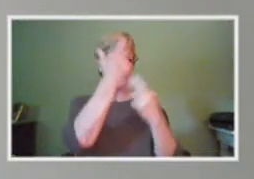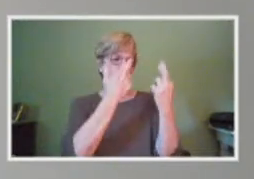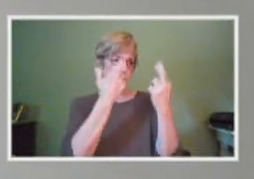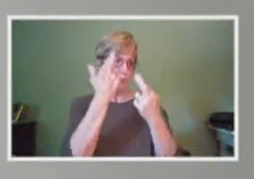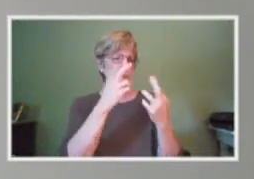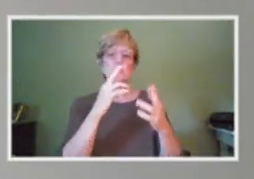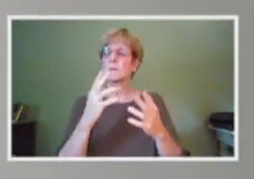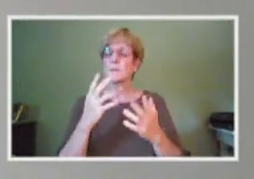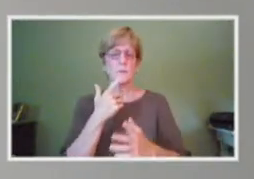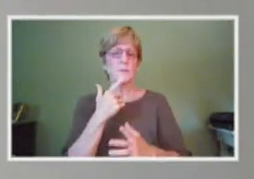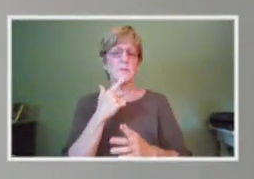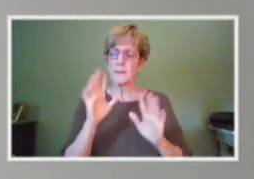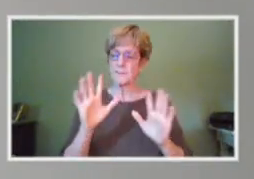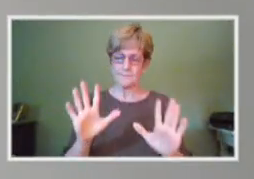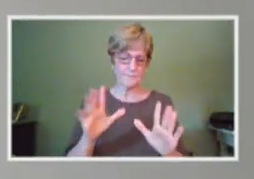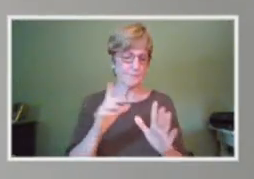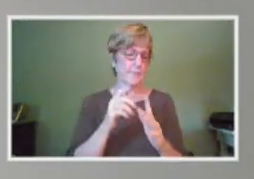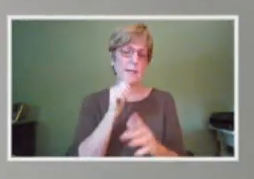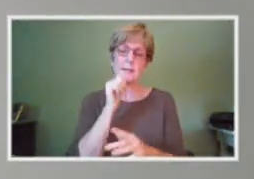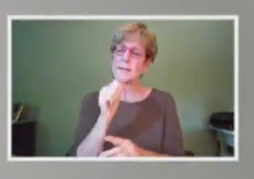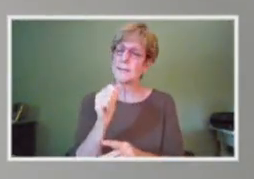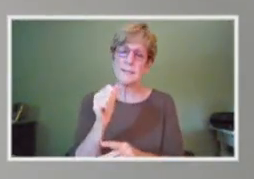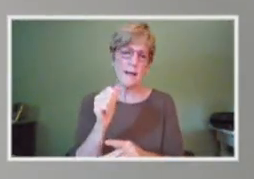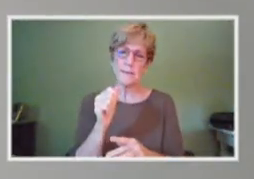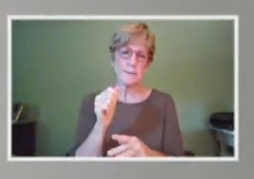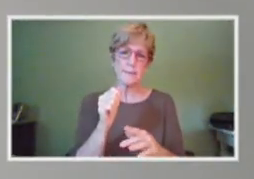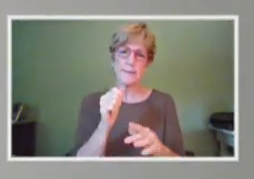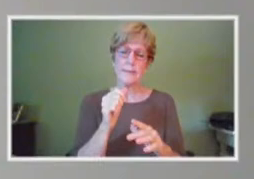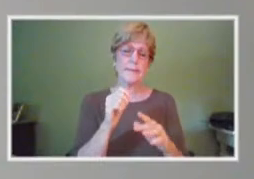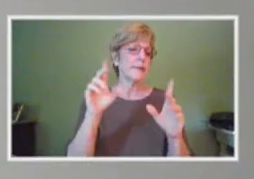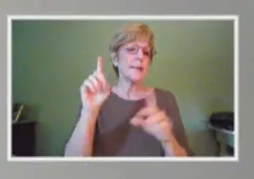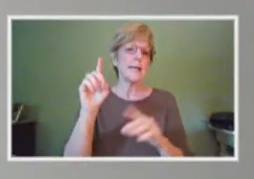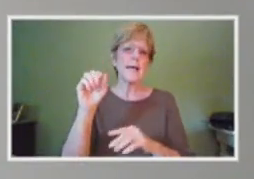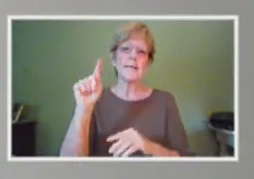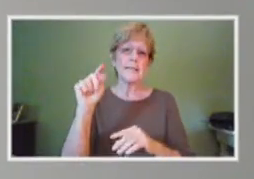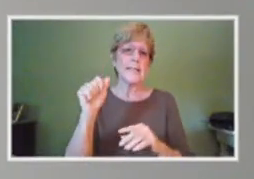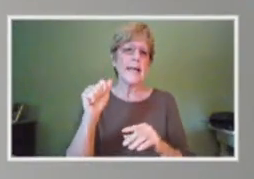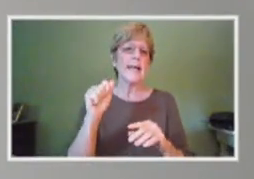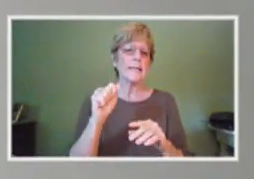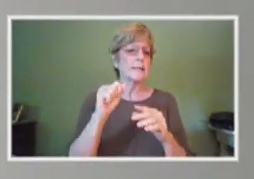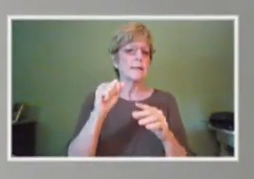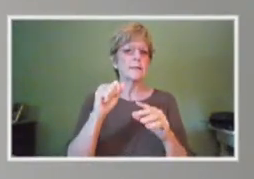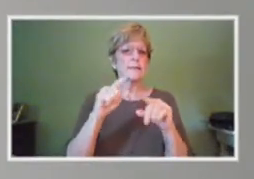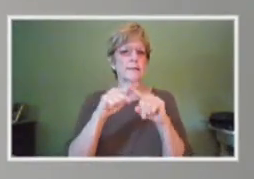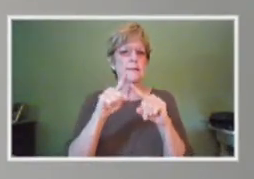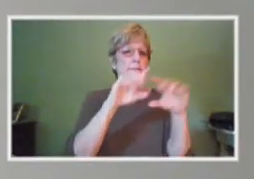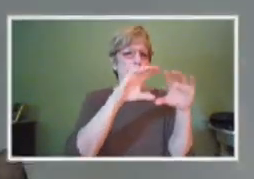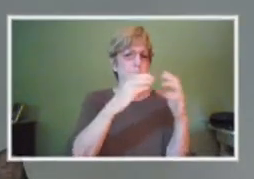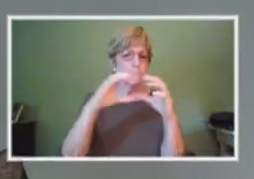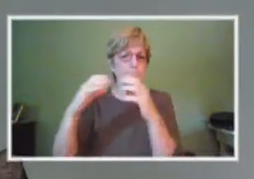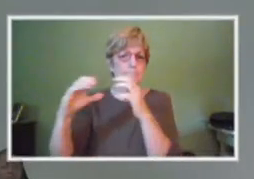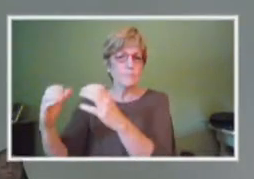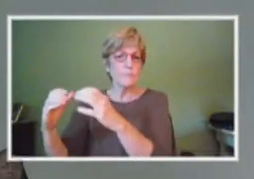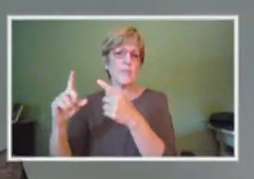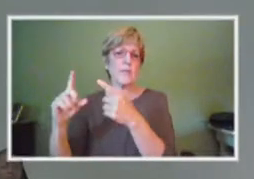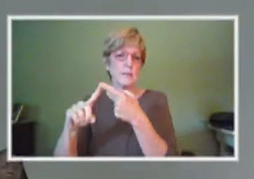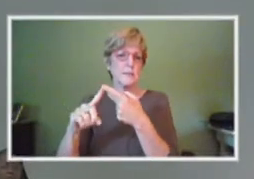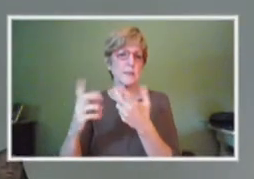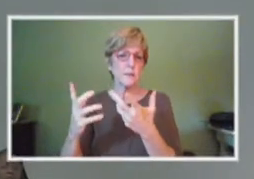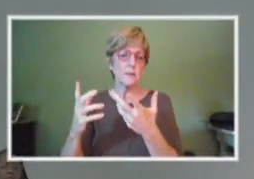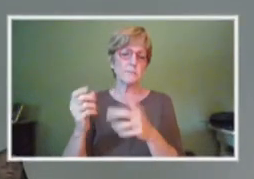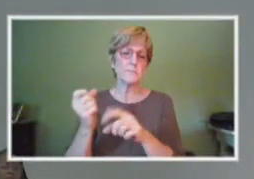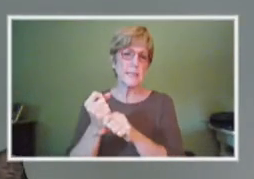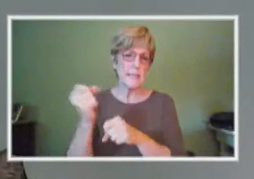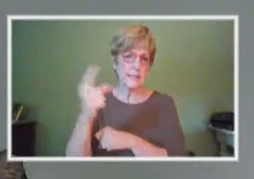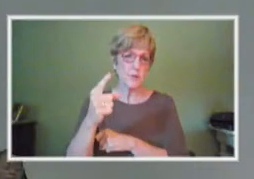that we not begin classifying data until February 22 to February 23. Okay, and then the last